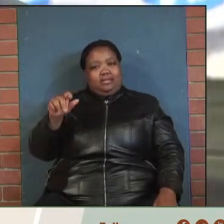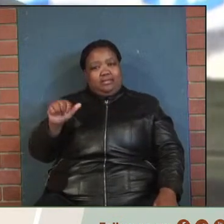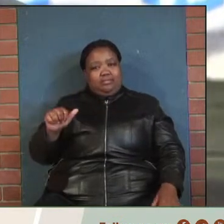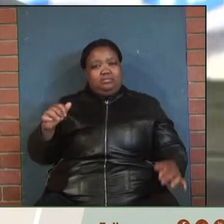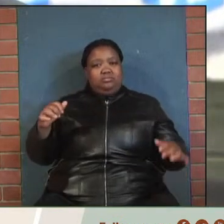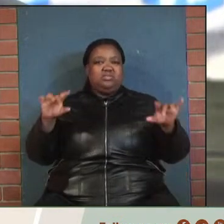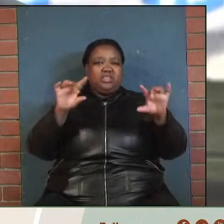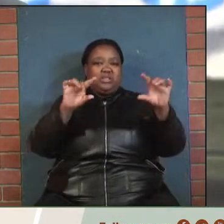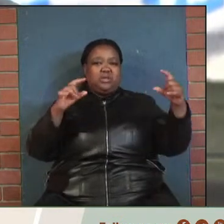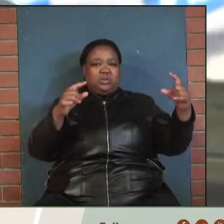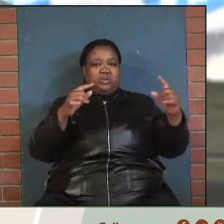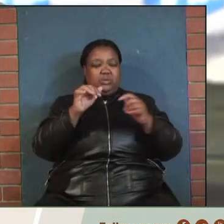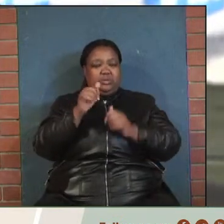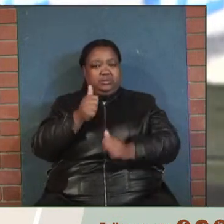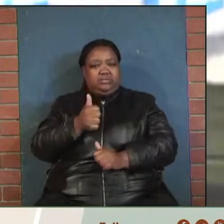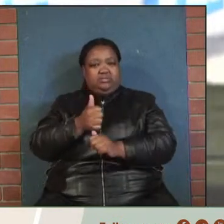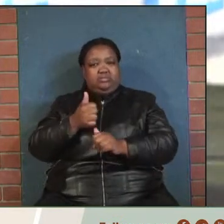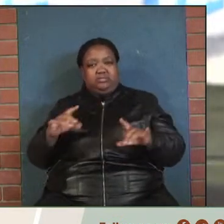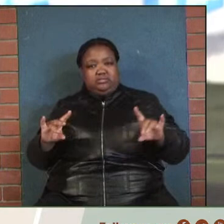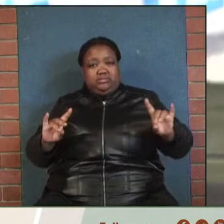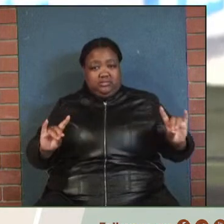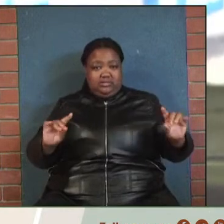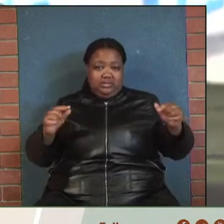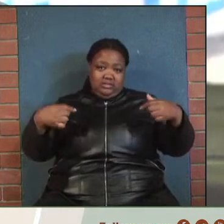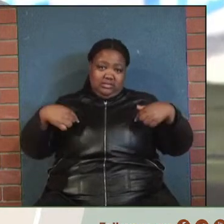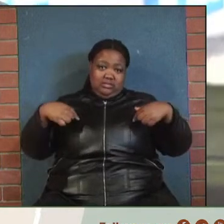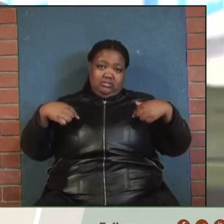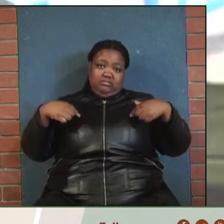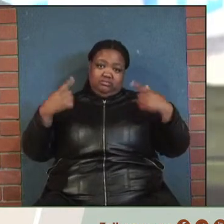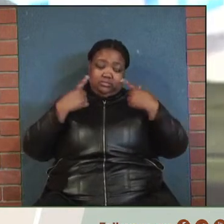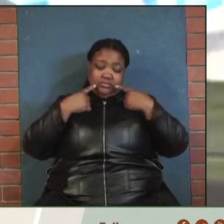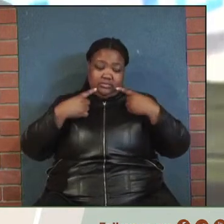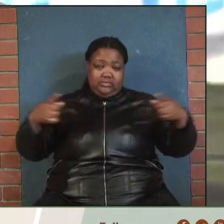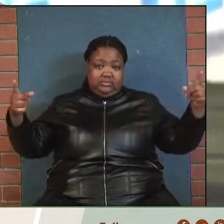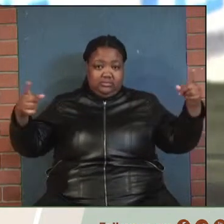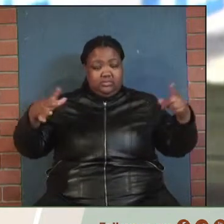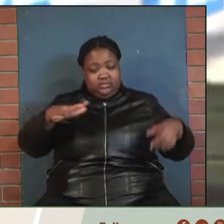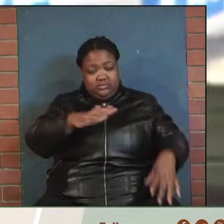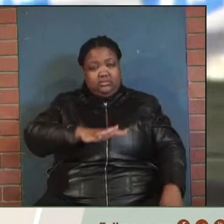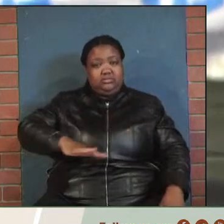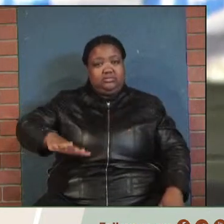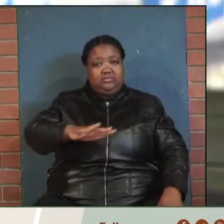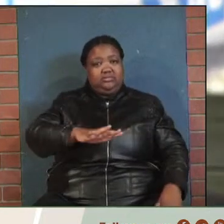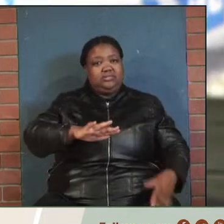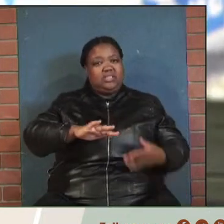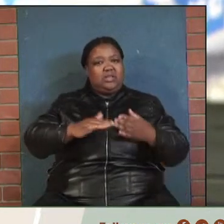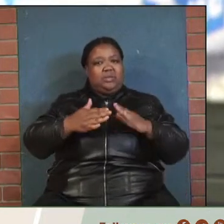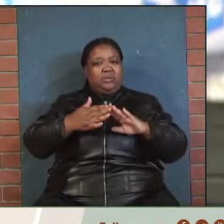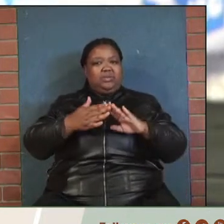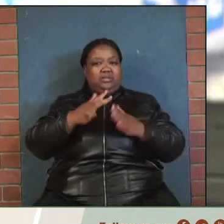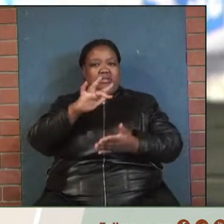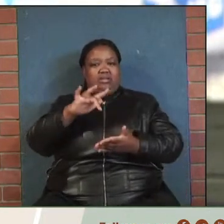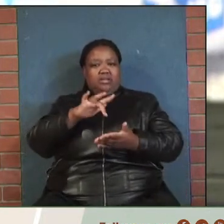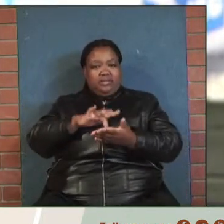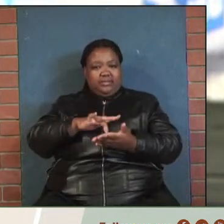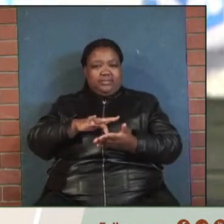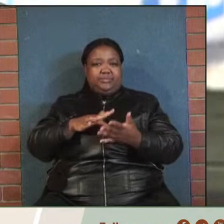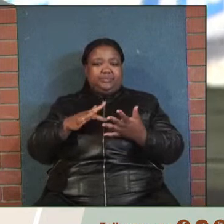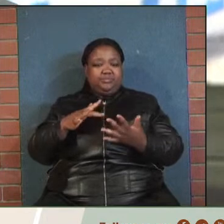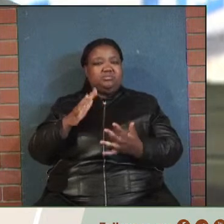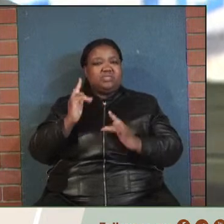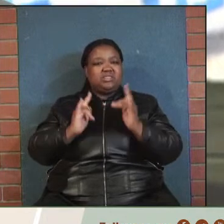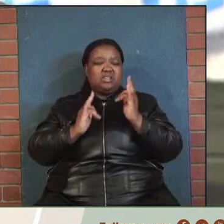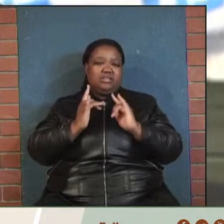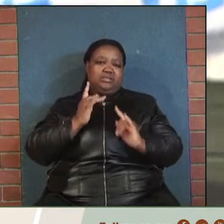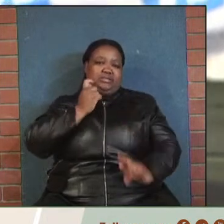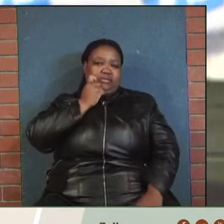Committees, hereby declares Laudium Community Centre in the city of Tshwane